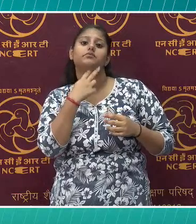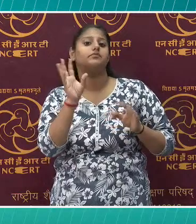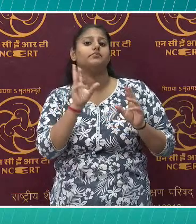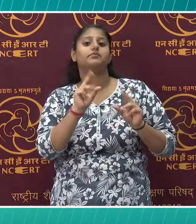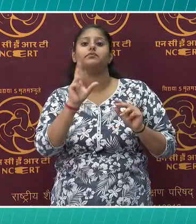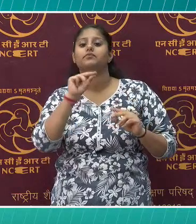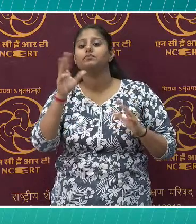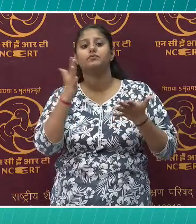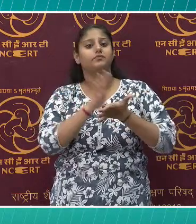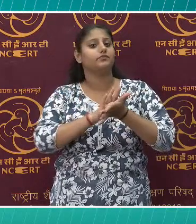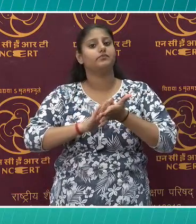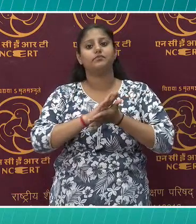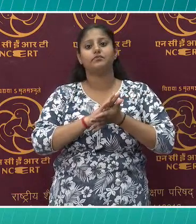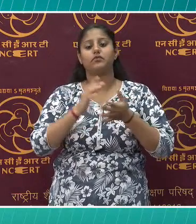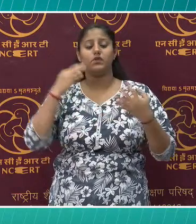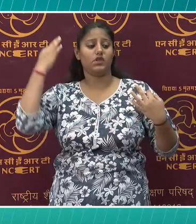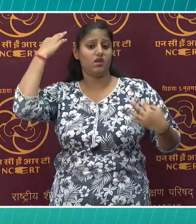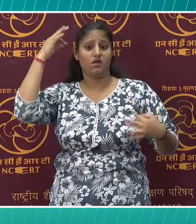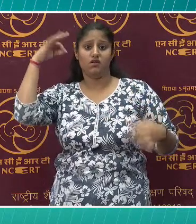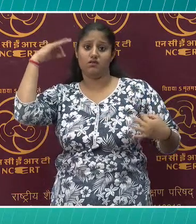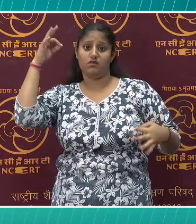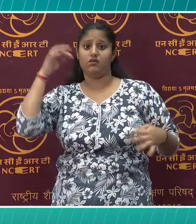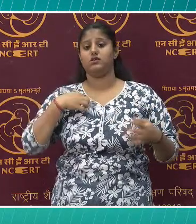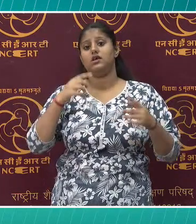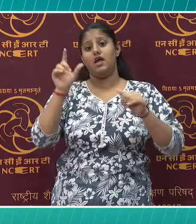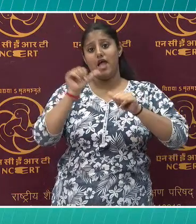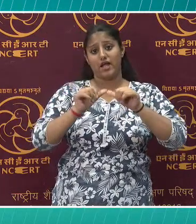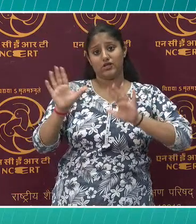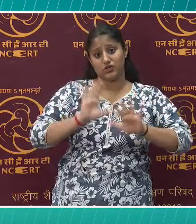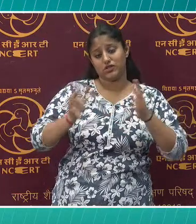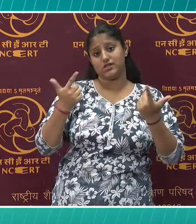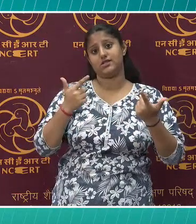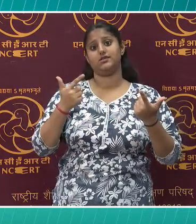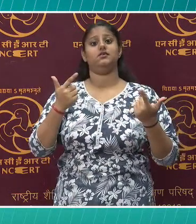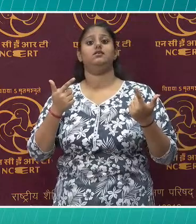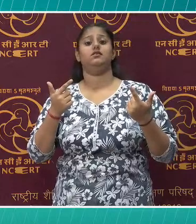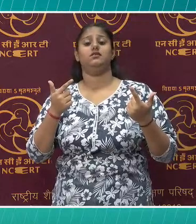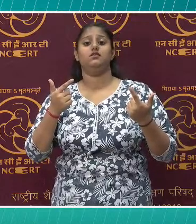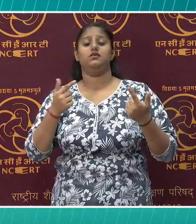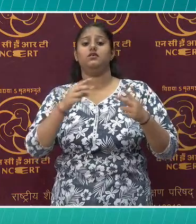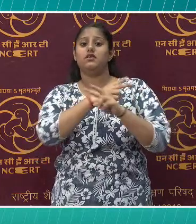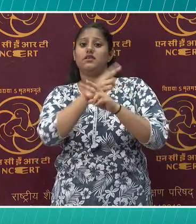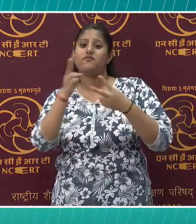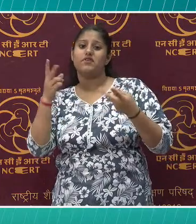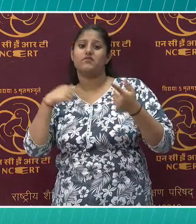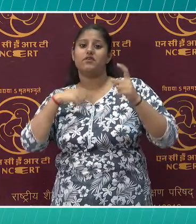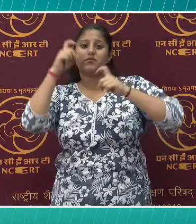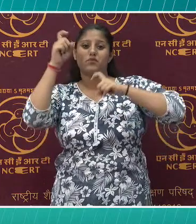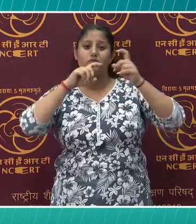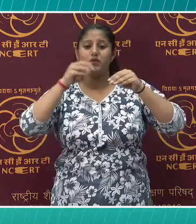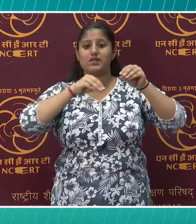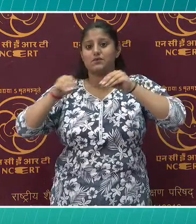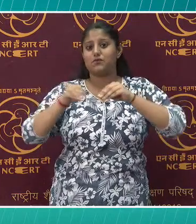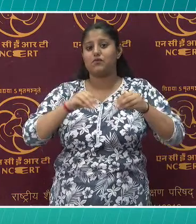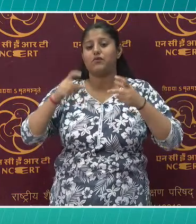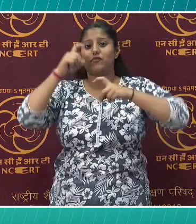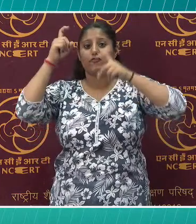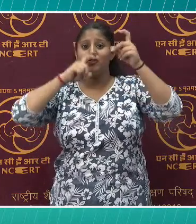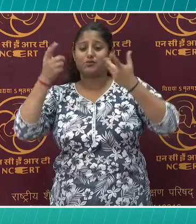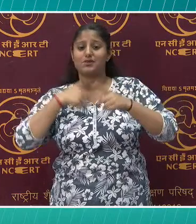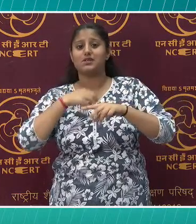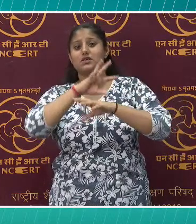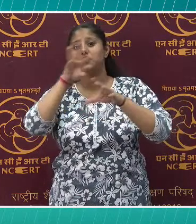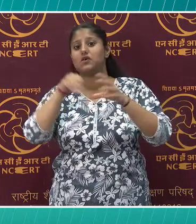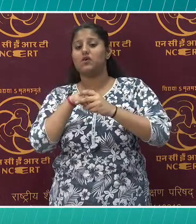and dance is non-verbal. You do actions, you do different kinds of movement with your body, but it is